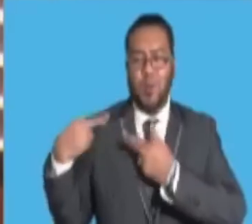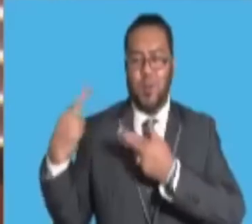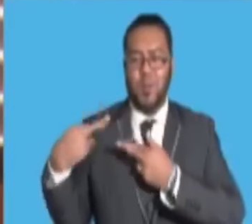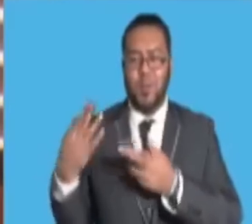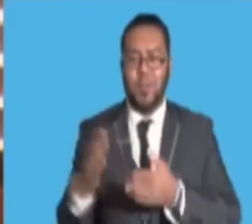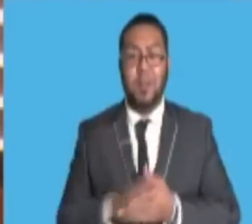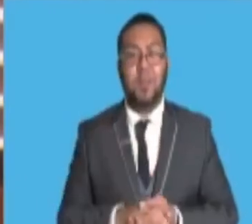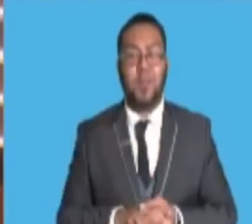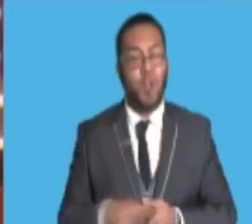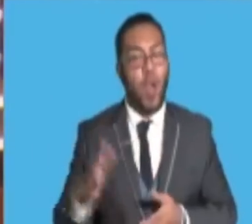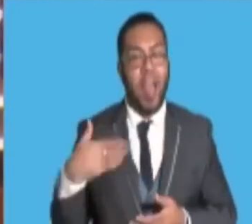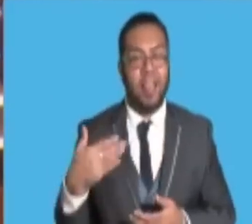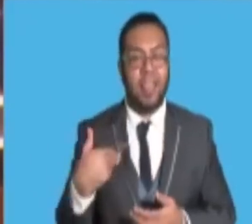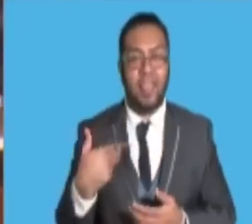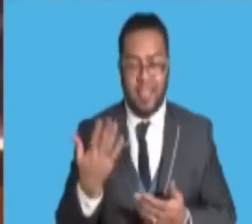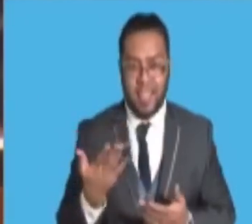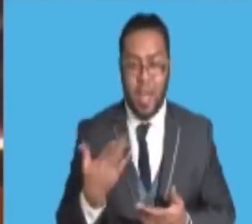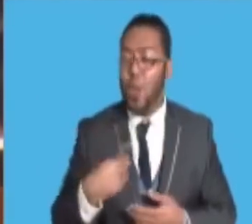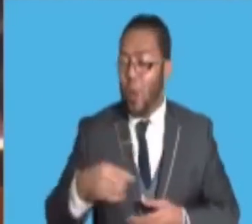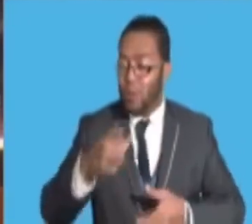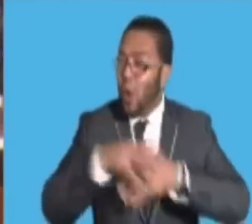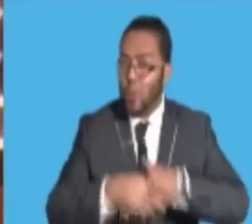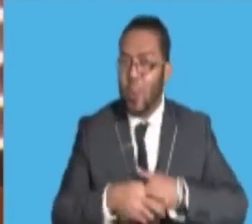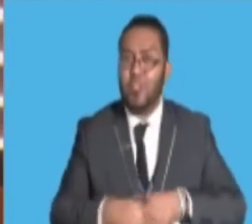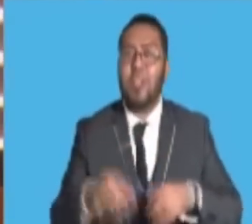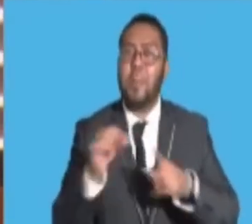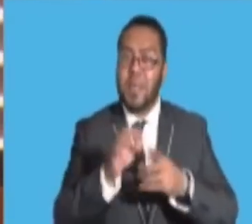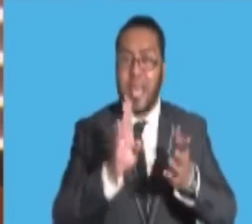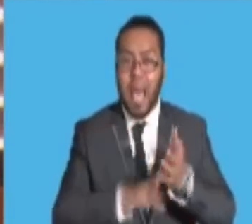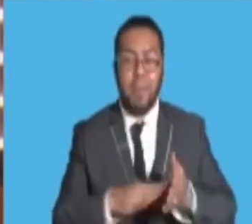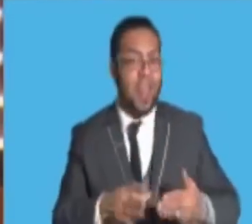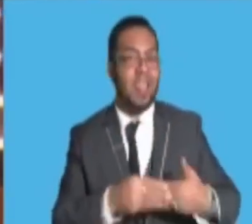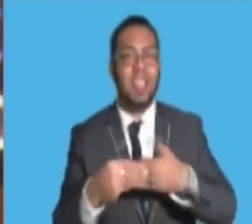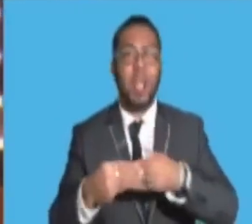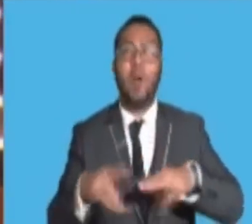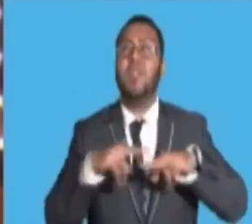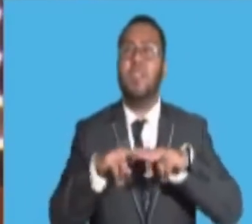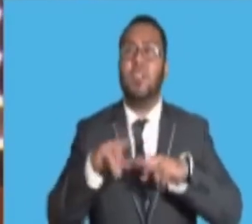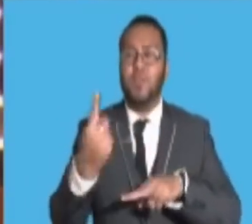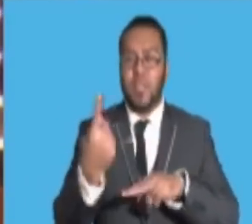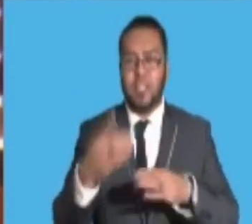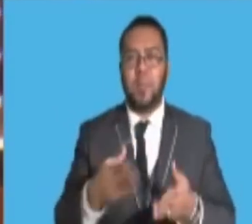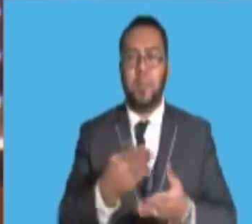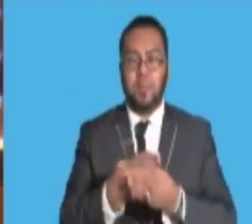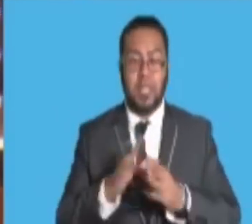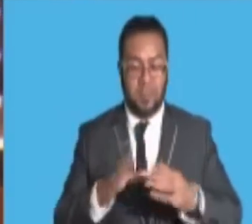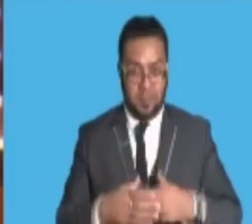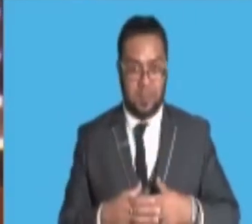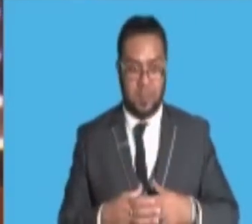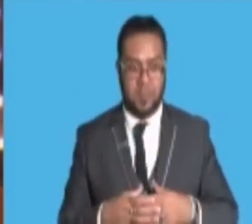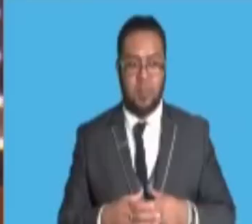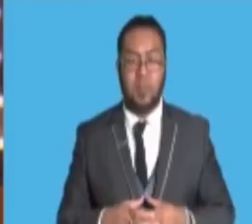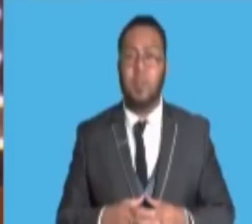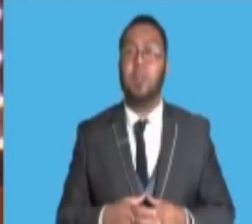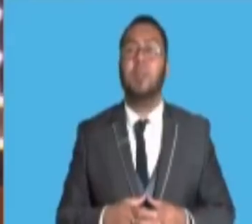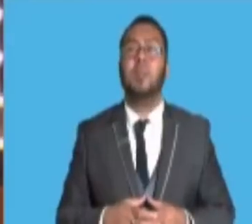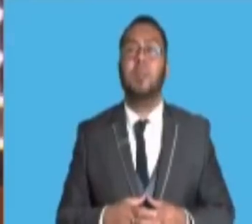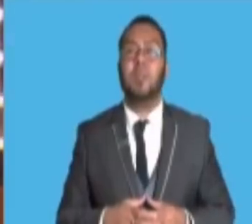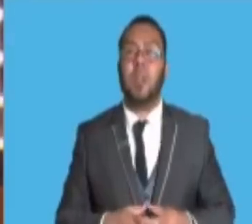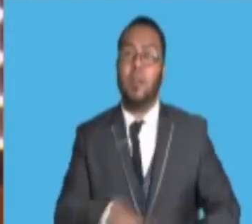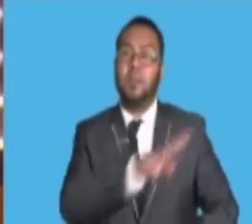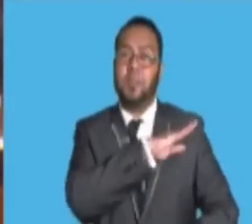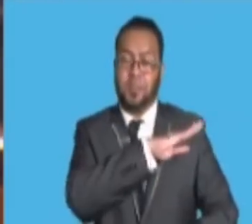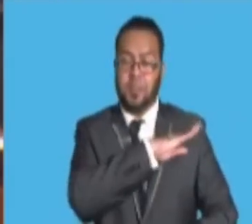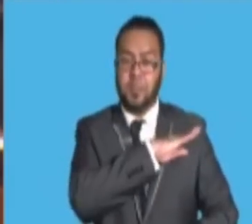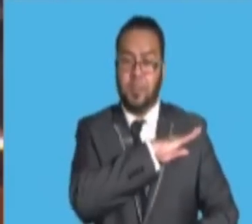professionals. I'd like to congratulate the Prime Minister of Fiji and the leader of the Fiji First Party, Honorable Rear Admiral Retired Wrenga